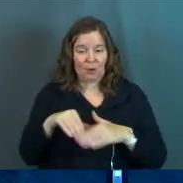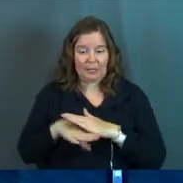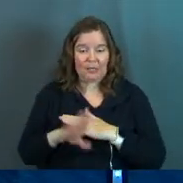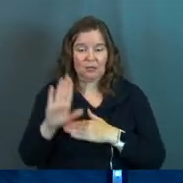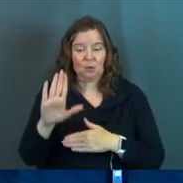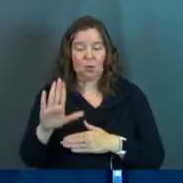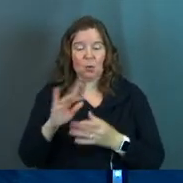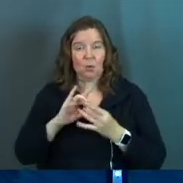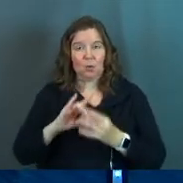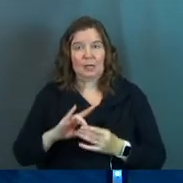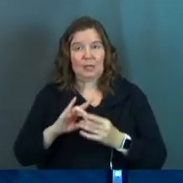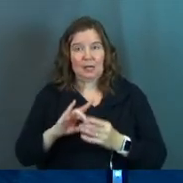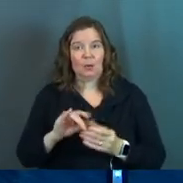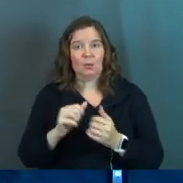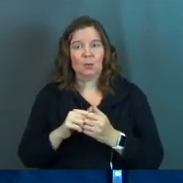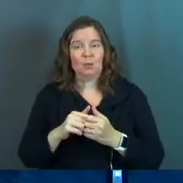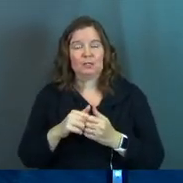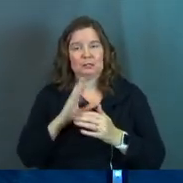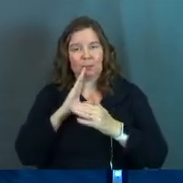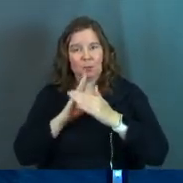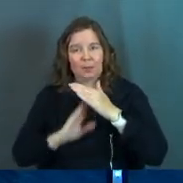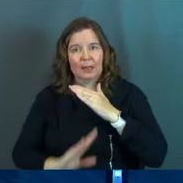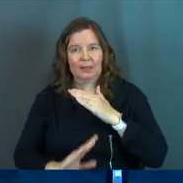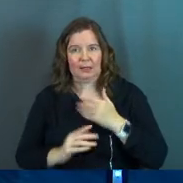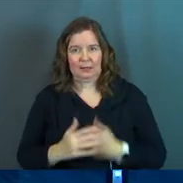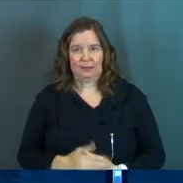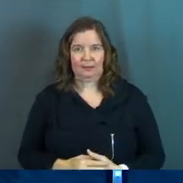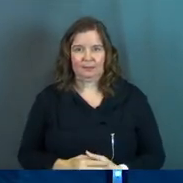into your relationships with some humility.